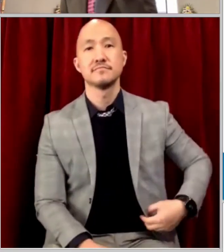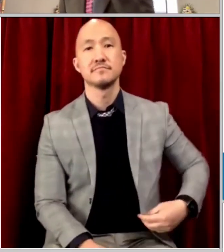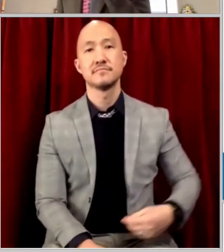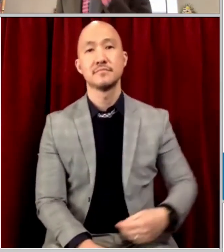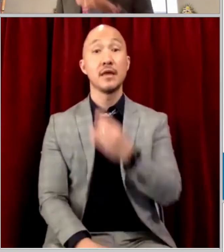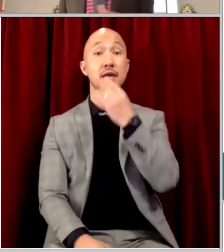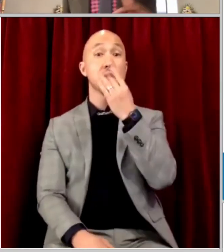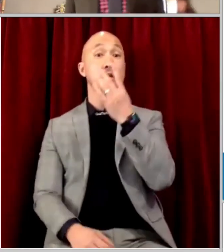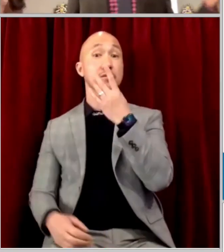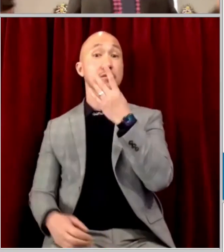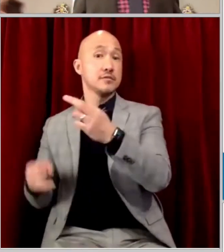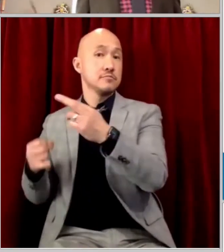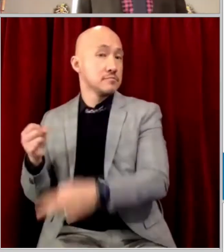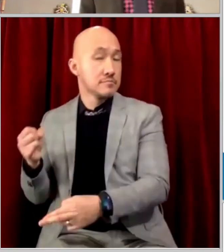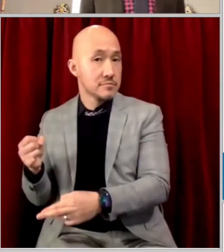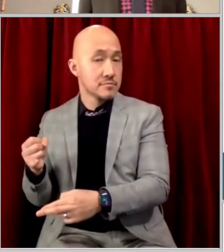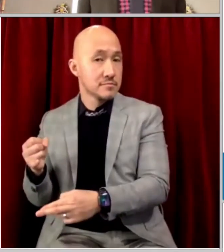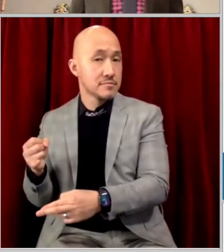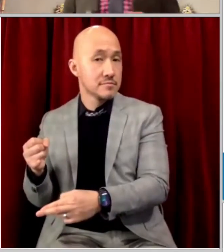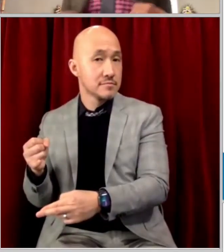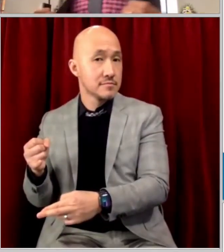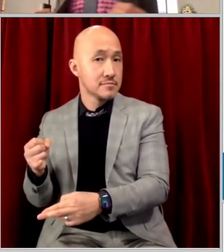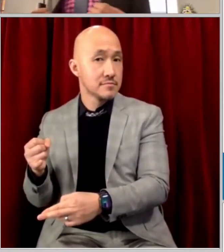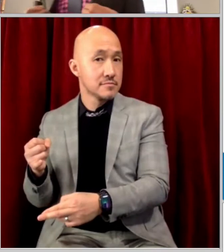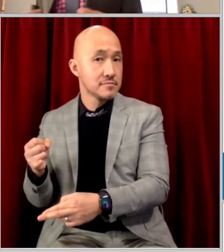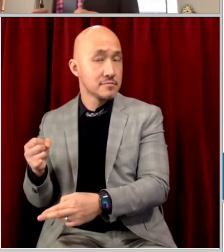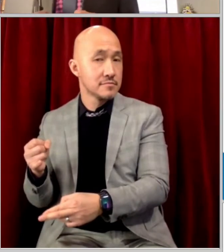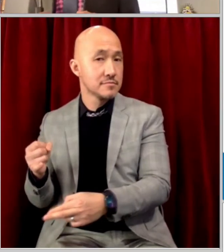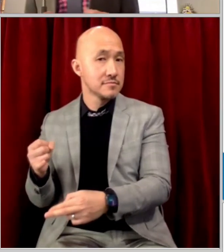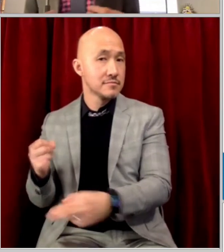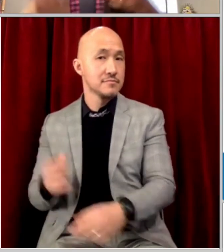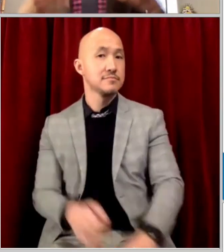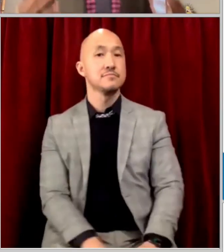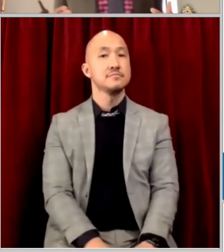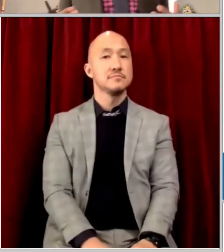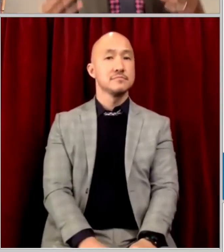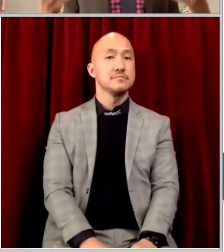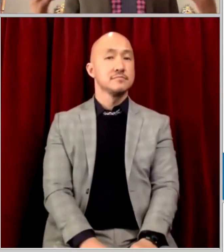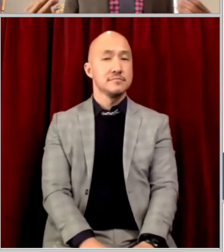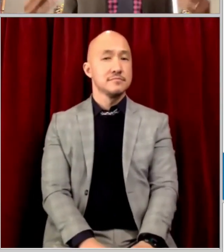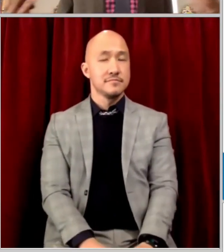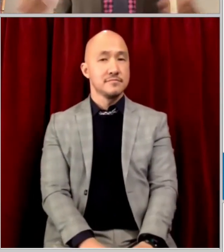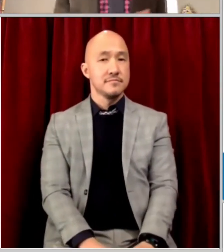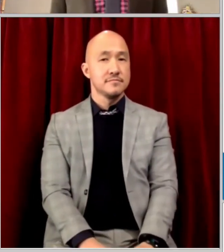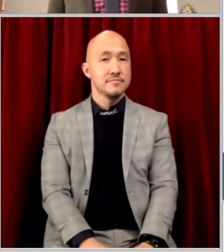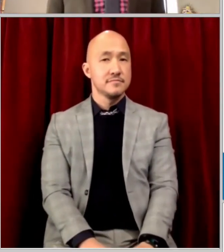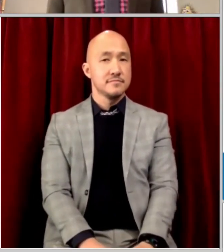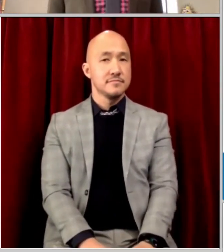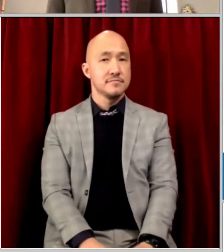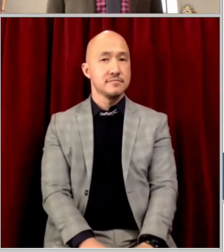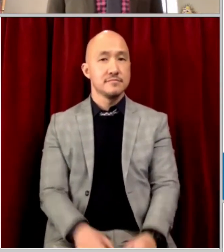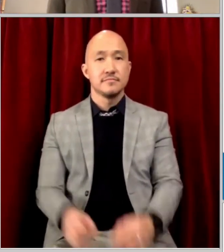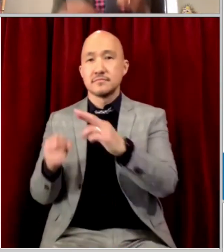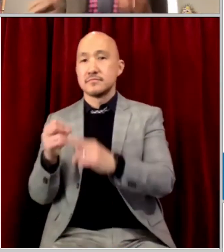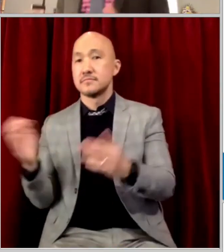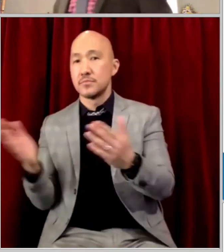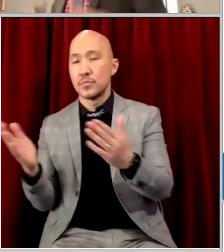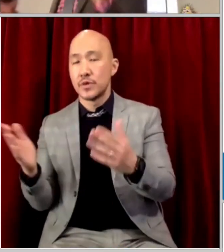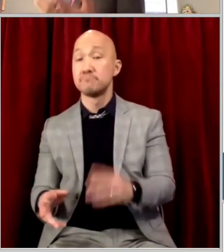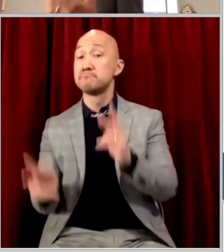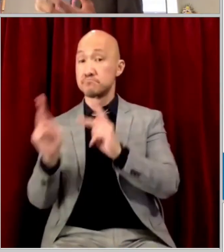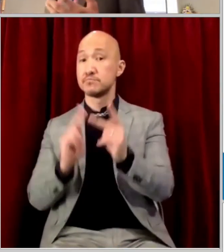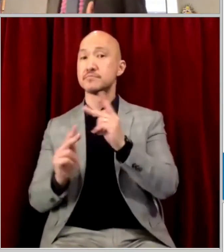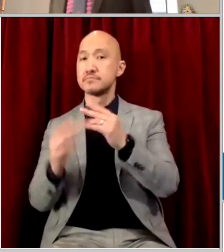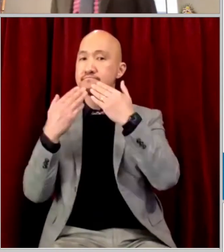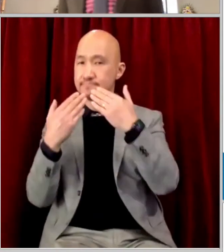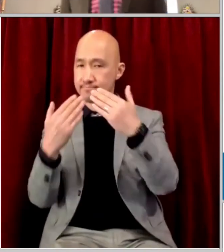now? I believe the light effect is when you shine your light, people thank God for you. People who